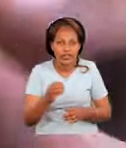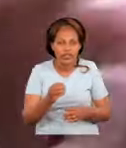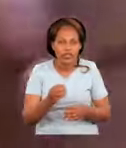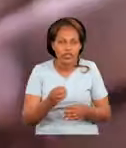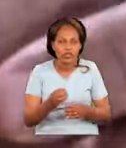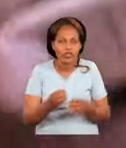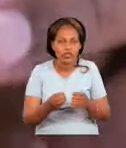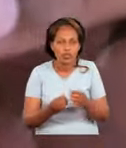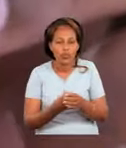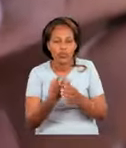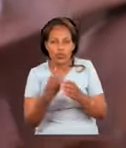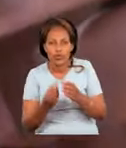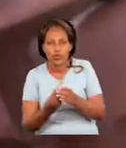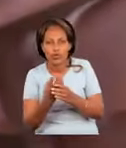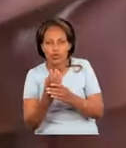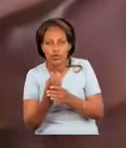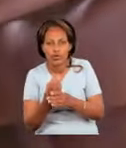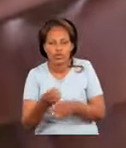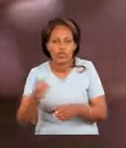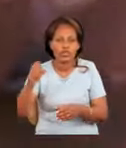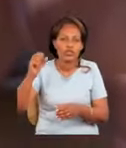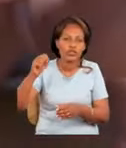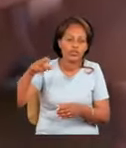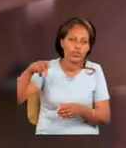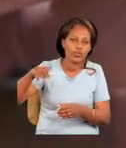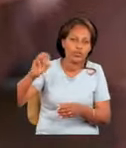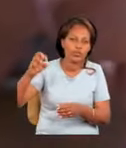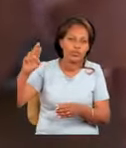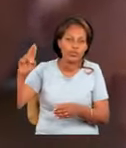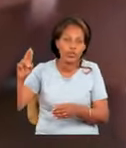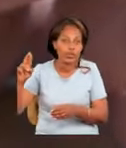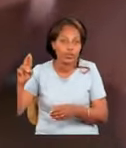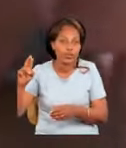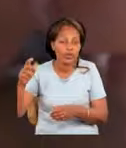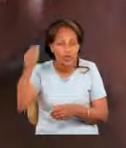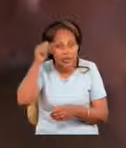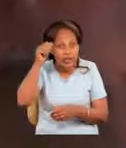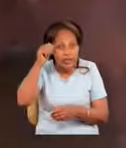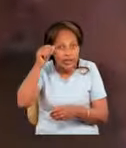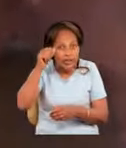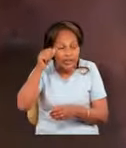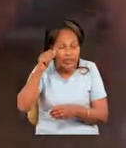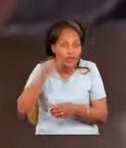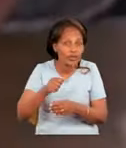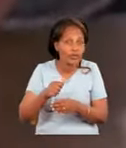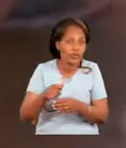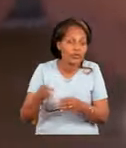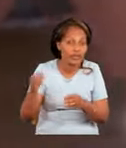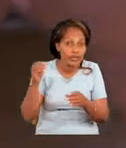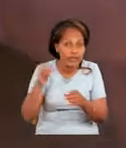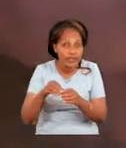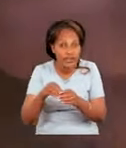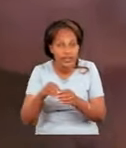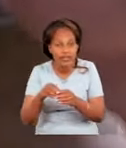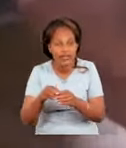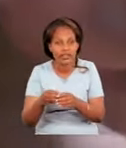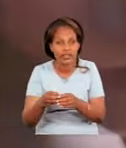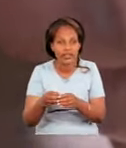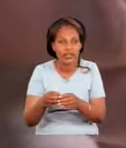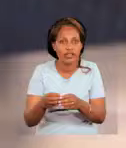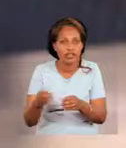produces sperm cells, and the sperm cells get into the ovary and meet with the seeds. When they fuse with the seeds,